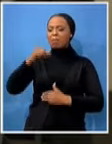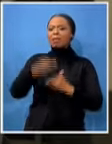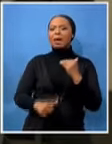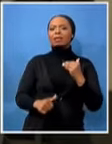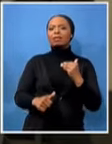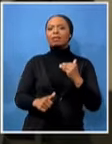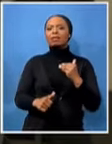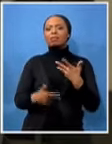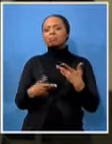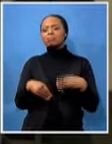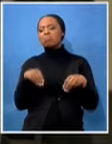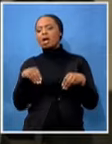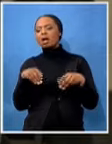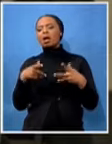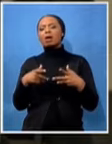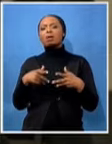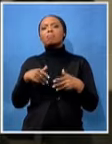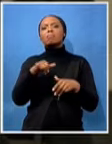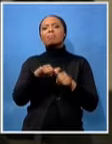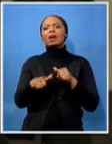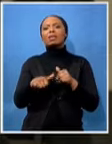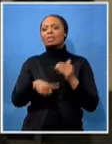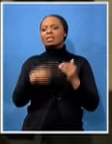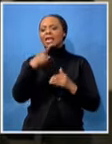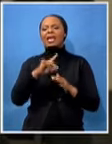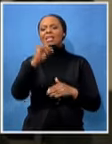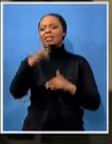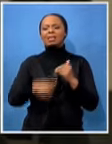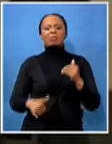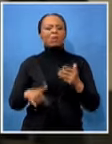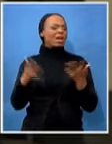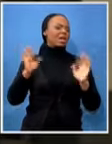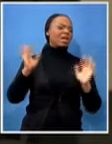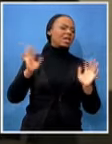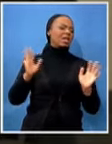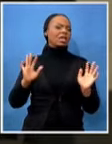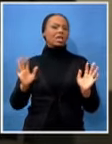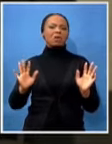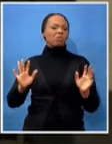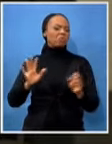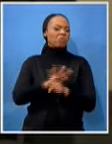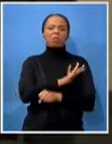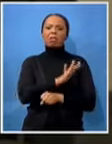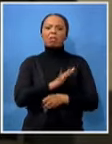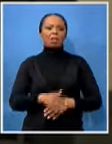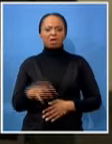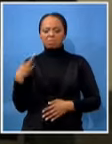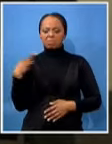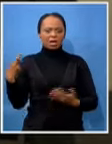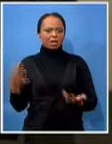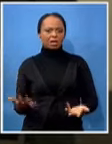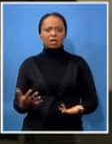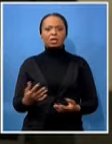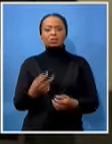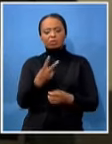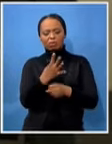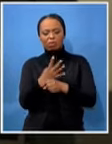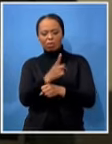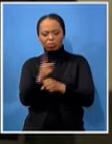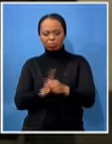So I think you need to just make sure that 24-hour turnaround time on employment. And I'm also glad